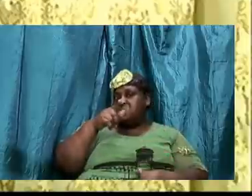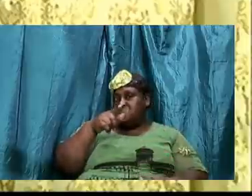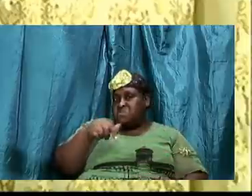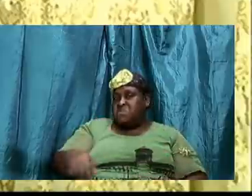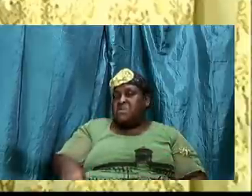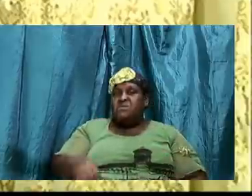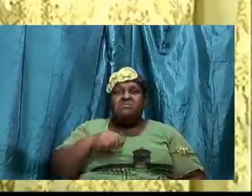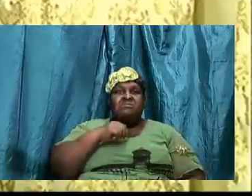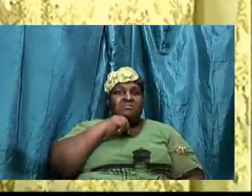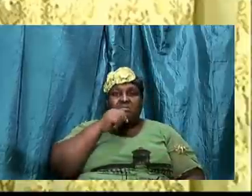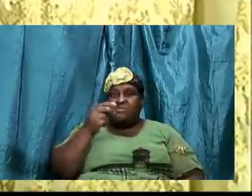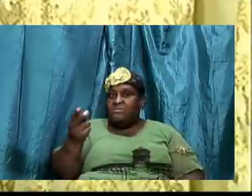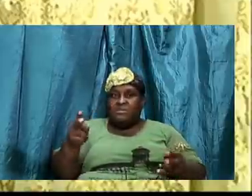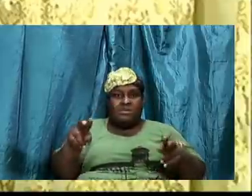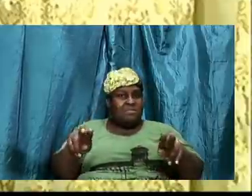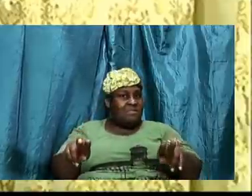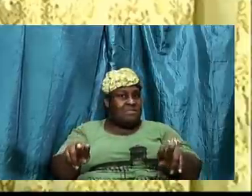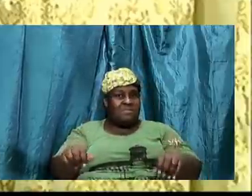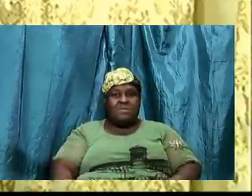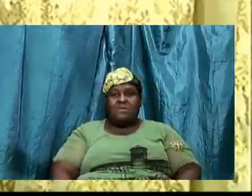not going to work.